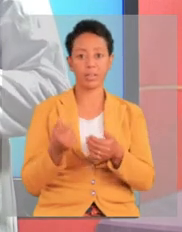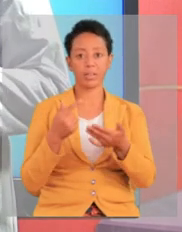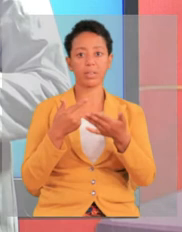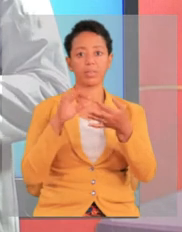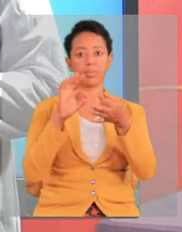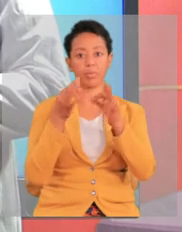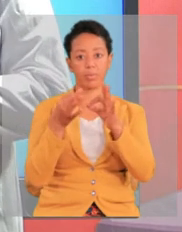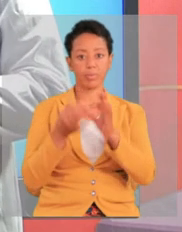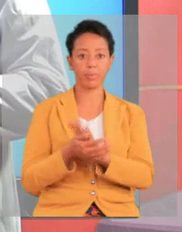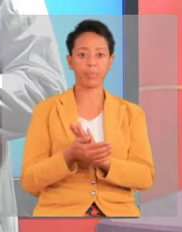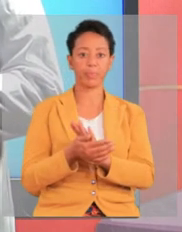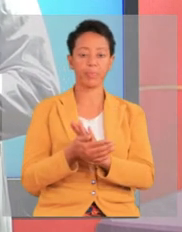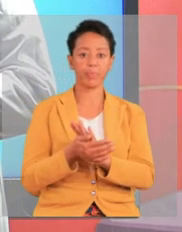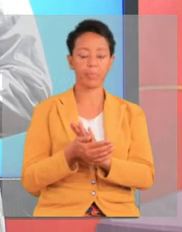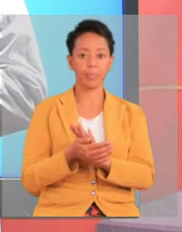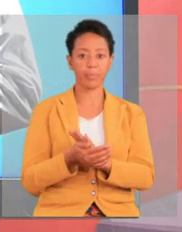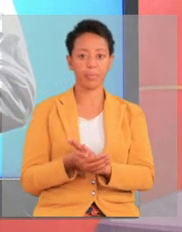still live there.